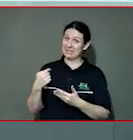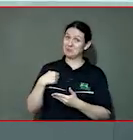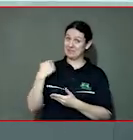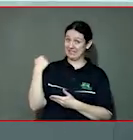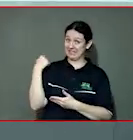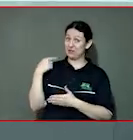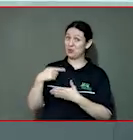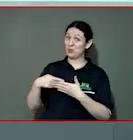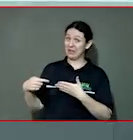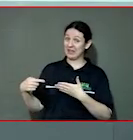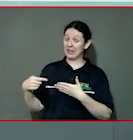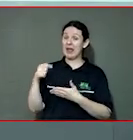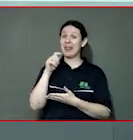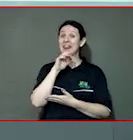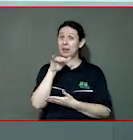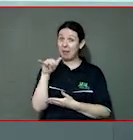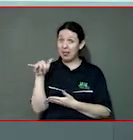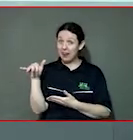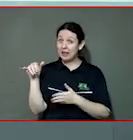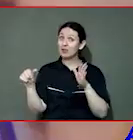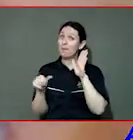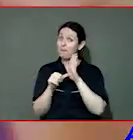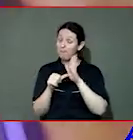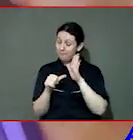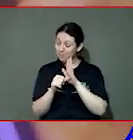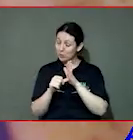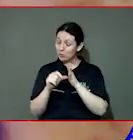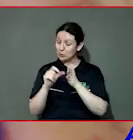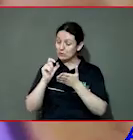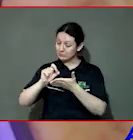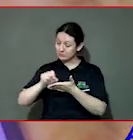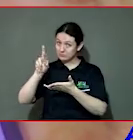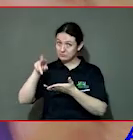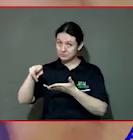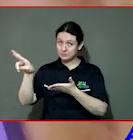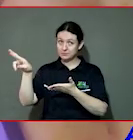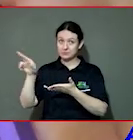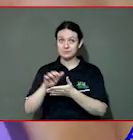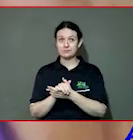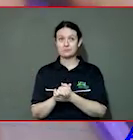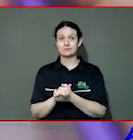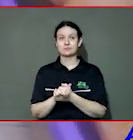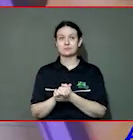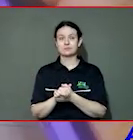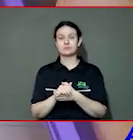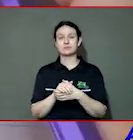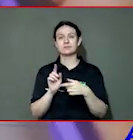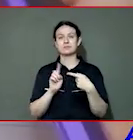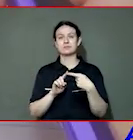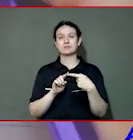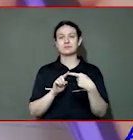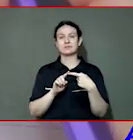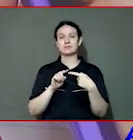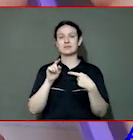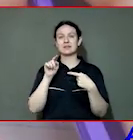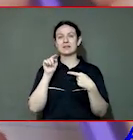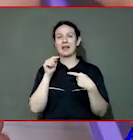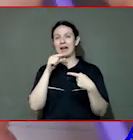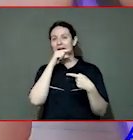very important. This spelling of the names, very important. They call these 3